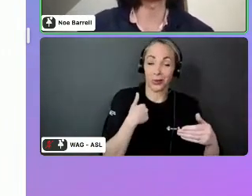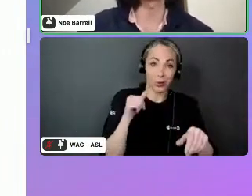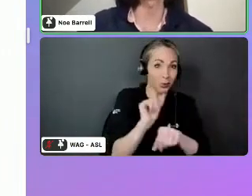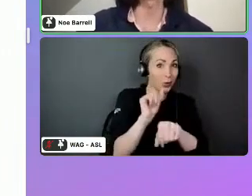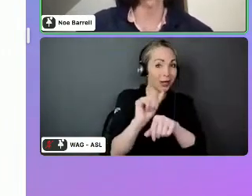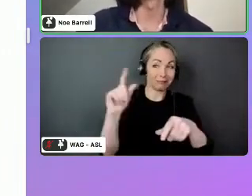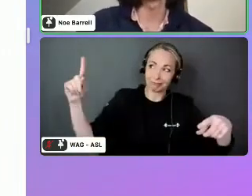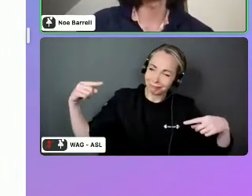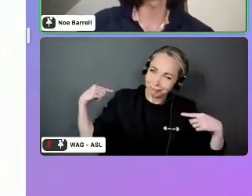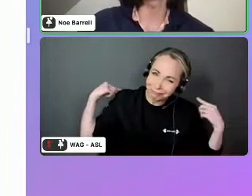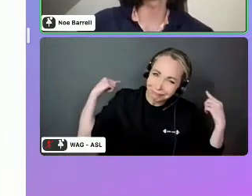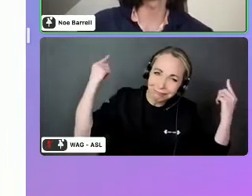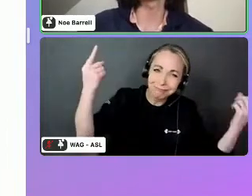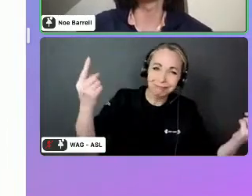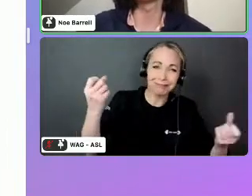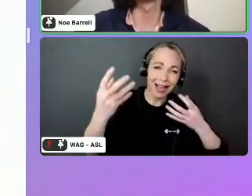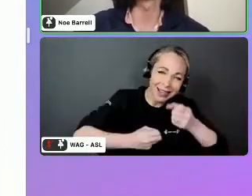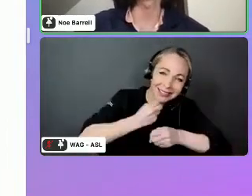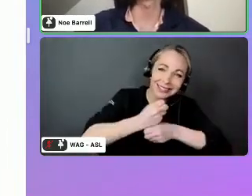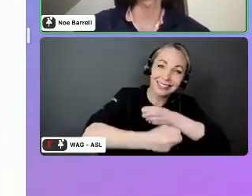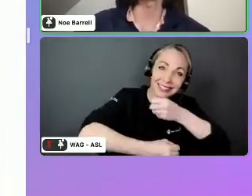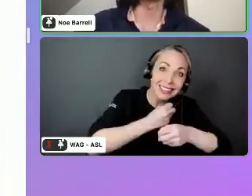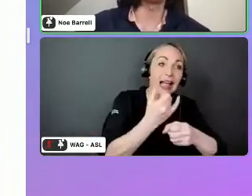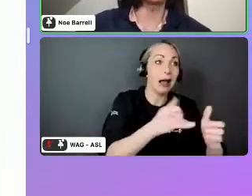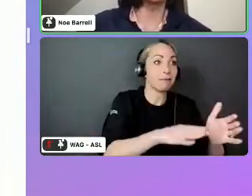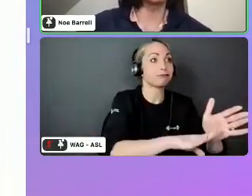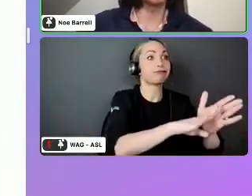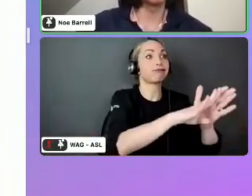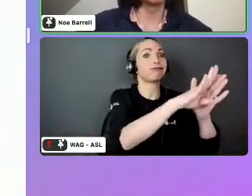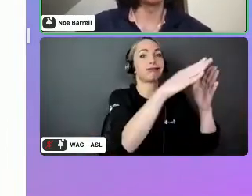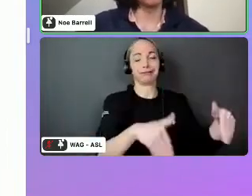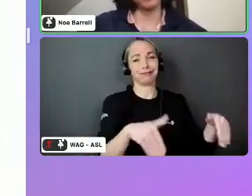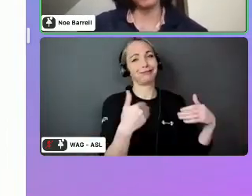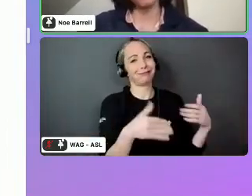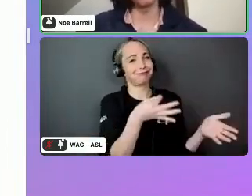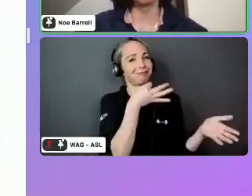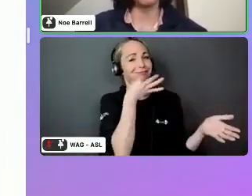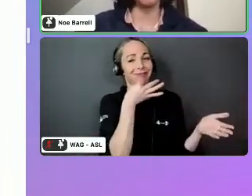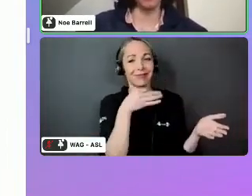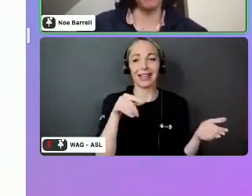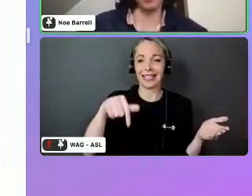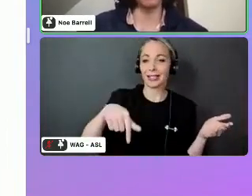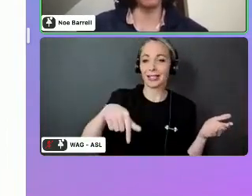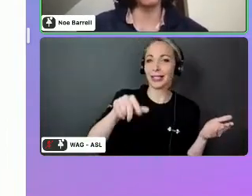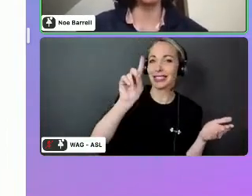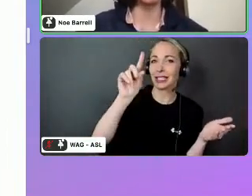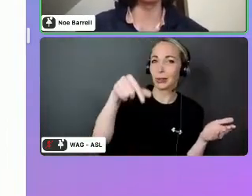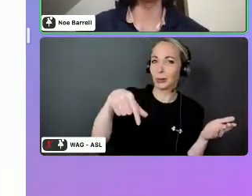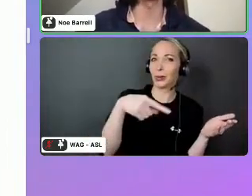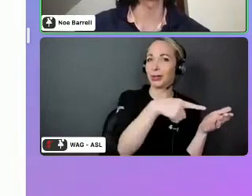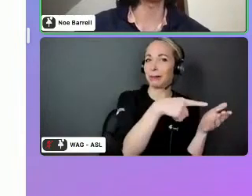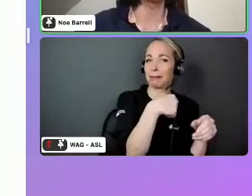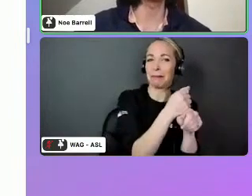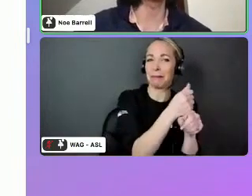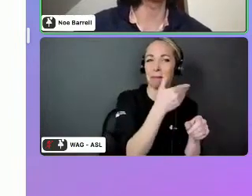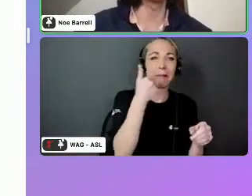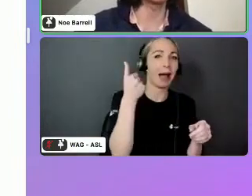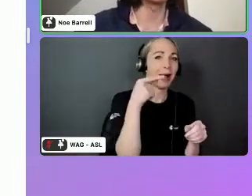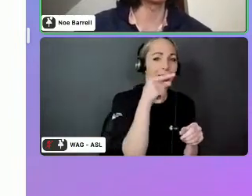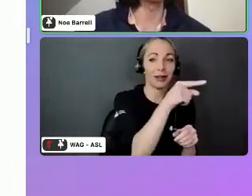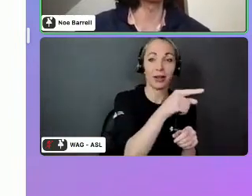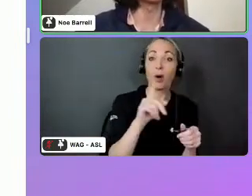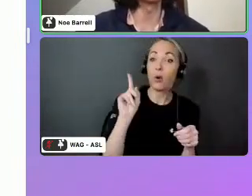us apart here at Deque with our machine learning capabilities. Well, first of all, we have a lot of customers, which helps to inform our machine